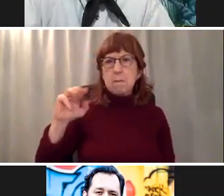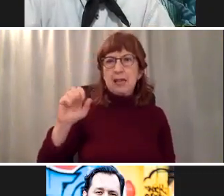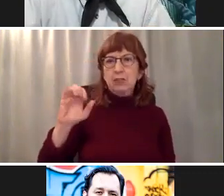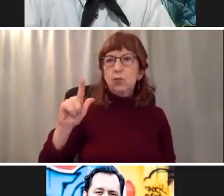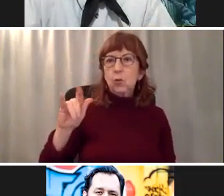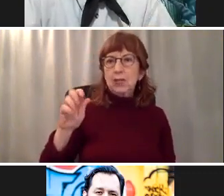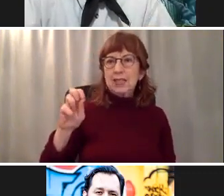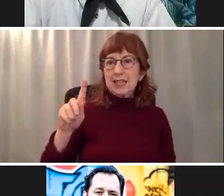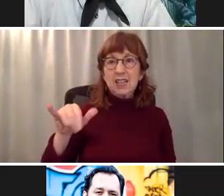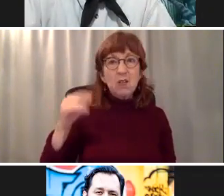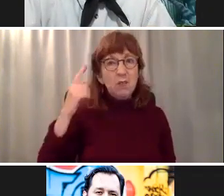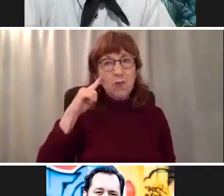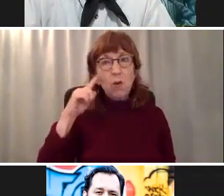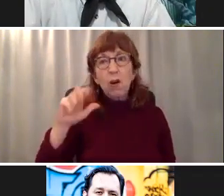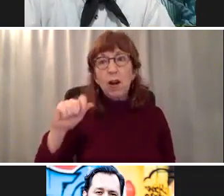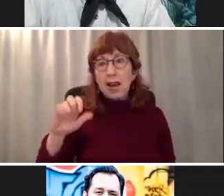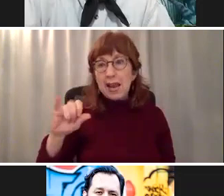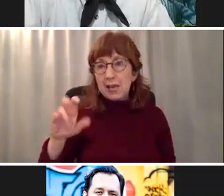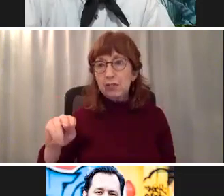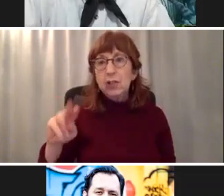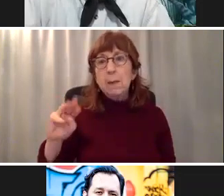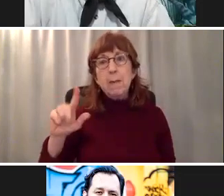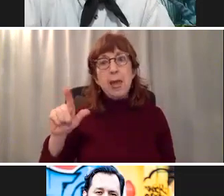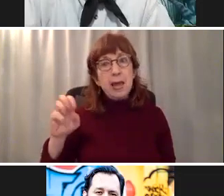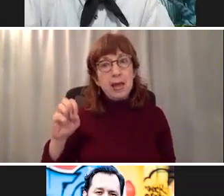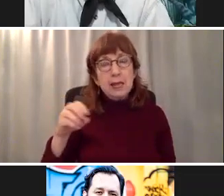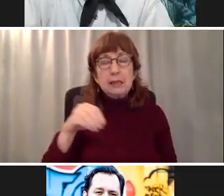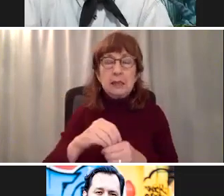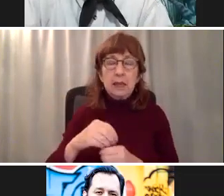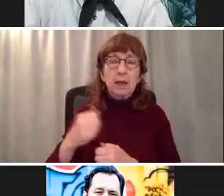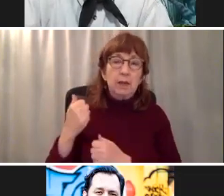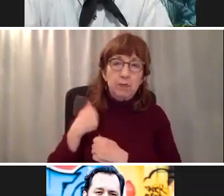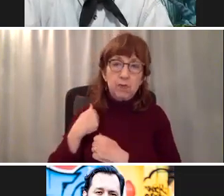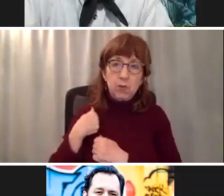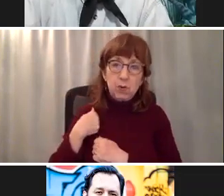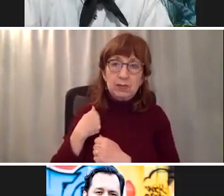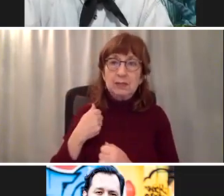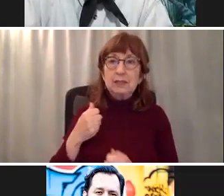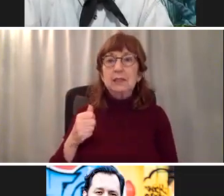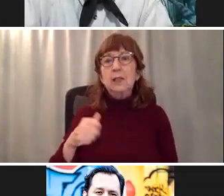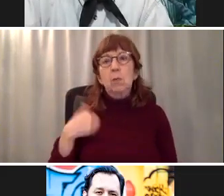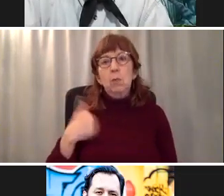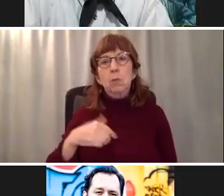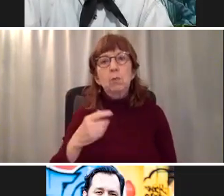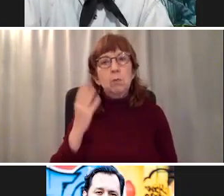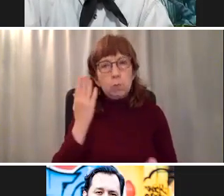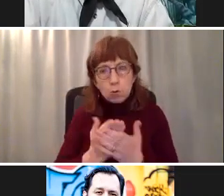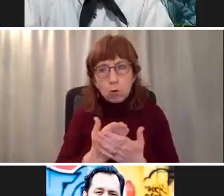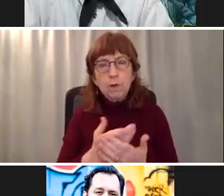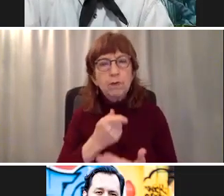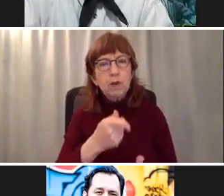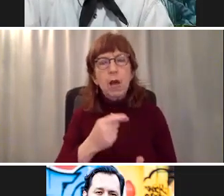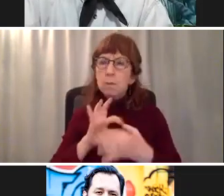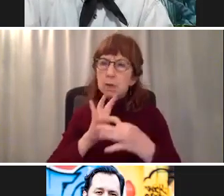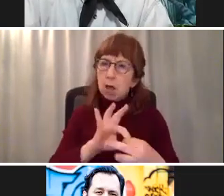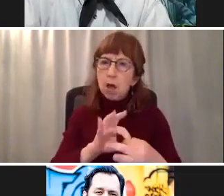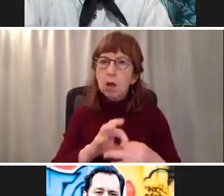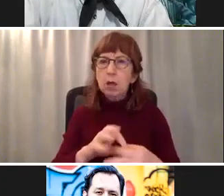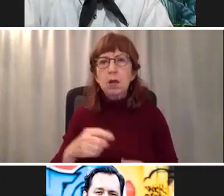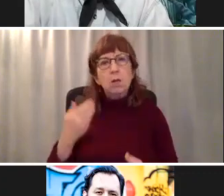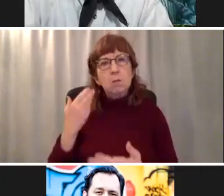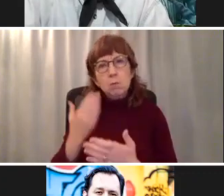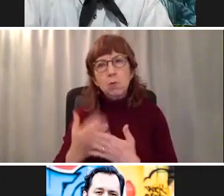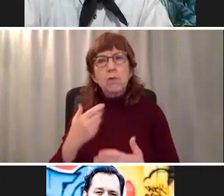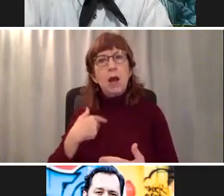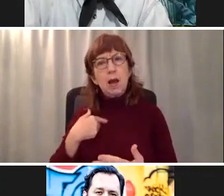male in the United States military, proving your belongingness, proving your humanity. It's a context